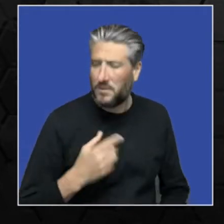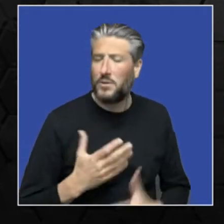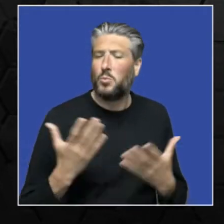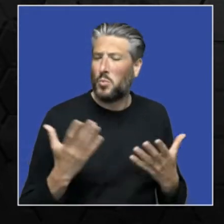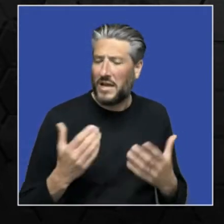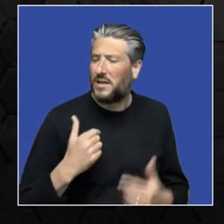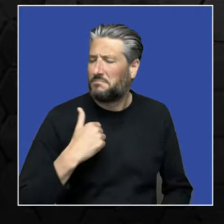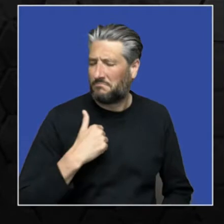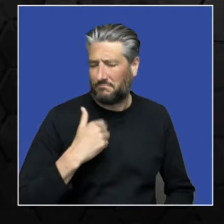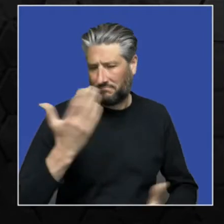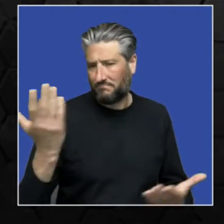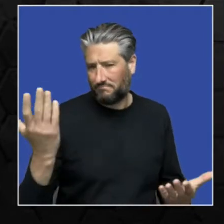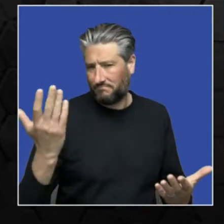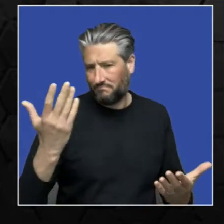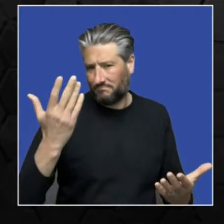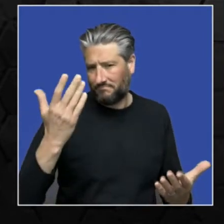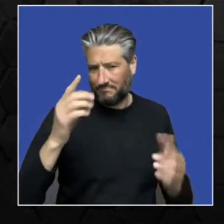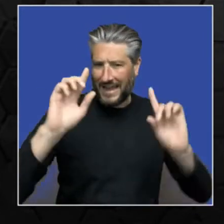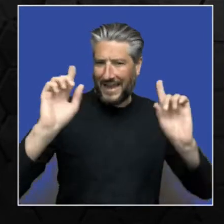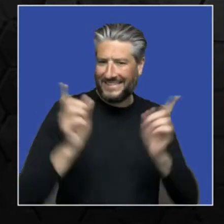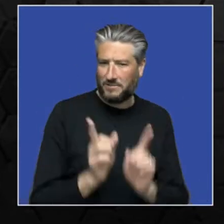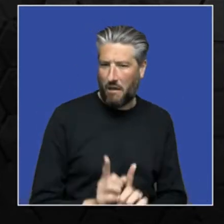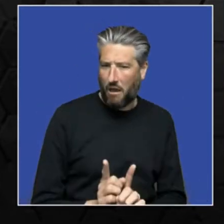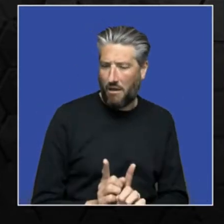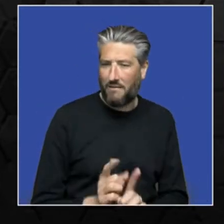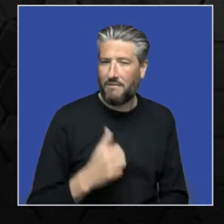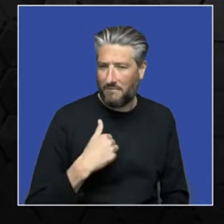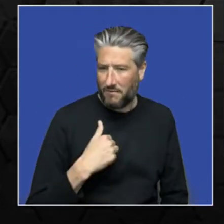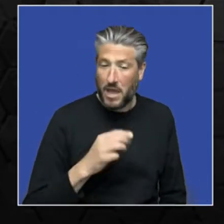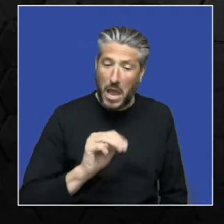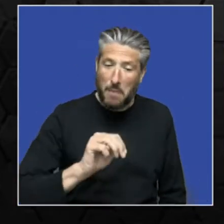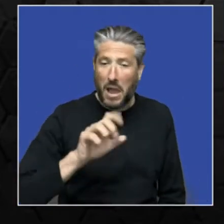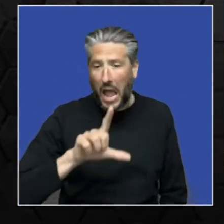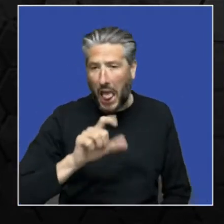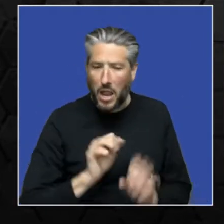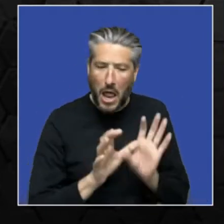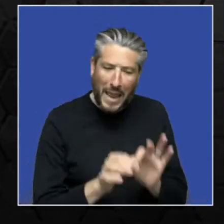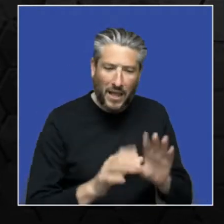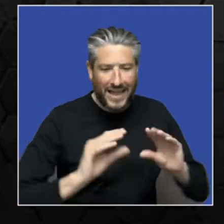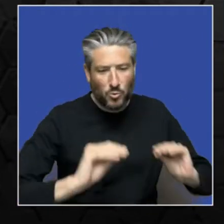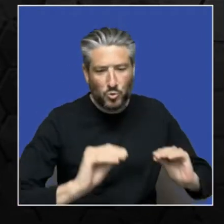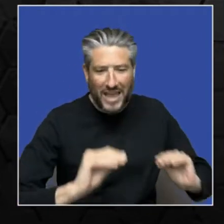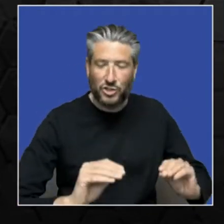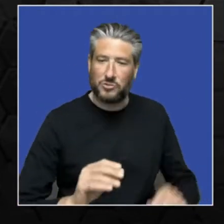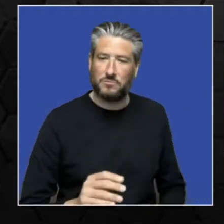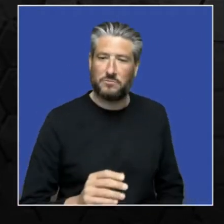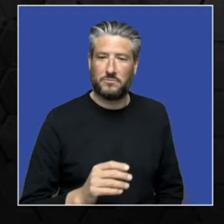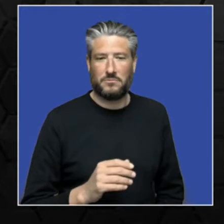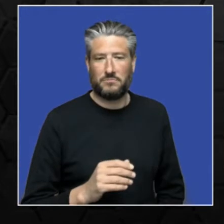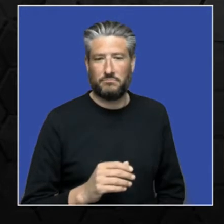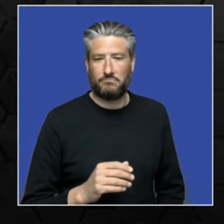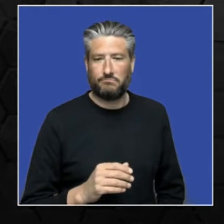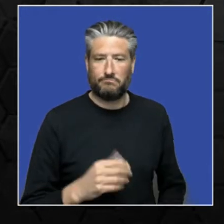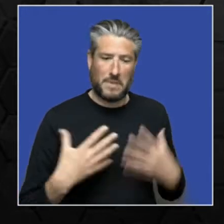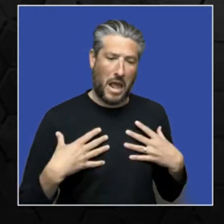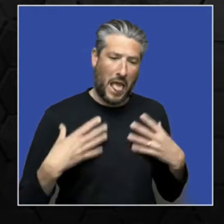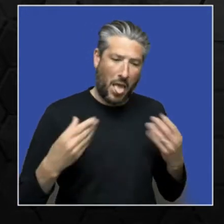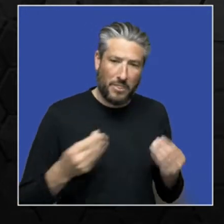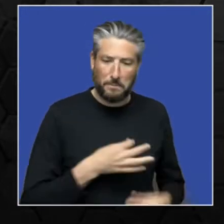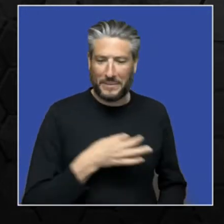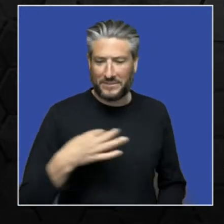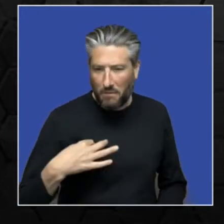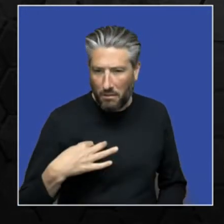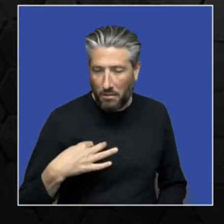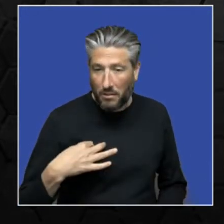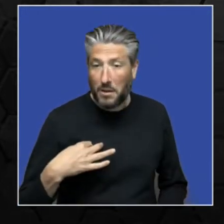research interest in applied machine learning in education and medical imaging, I'm also a research assistant at Baker's EDM Lab at University